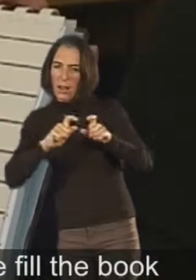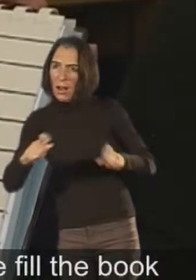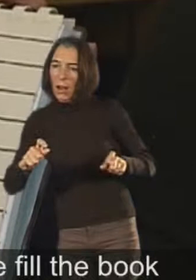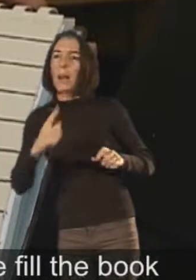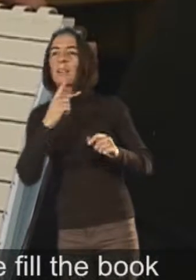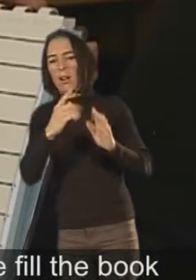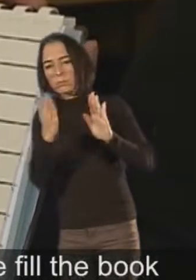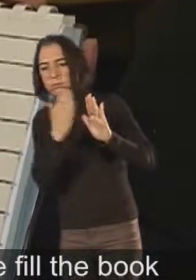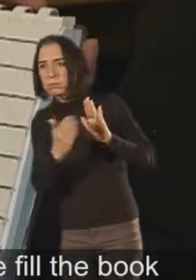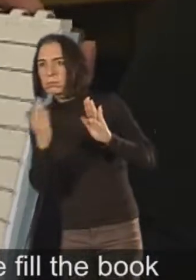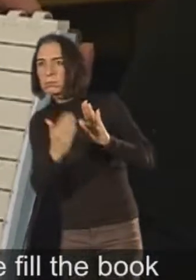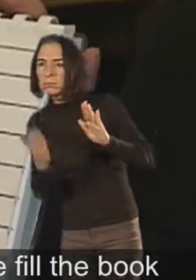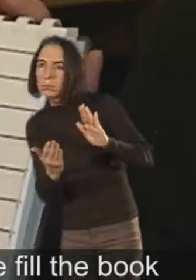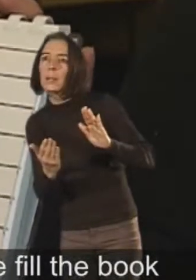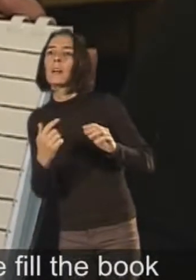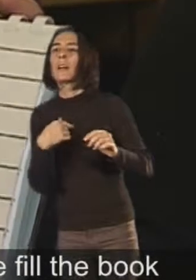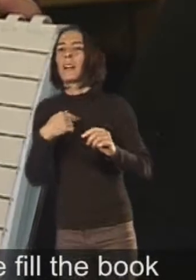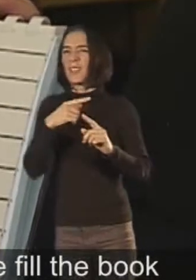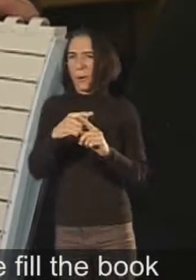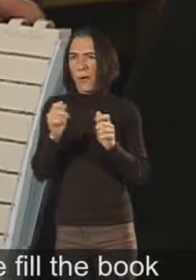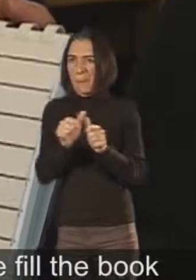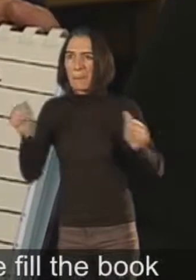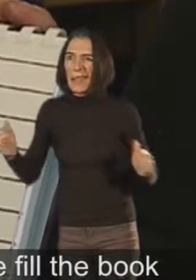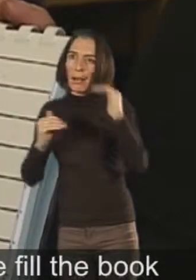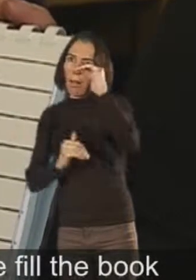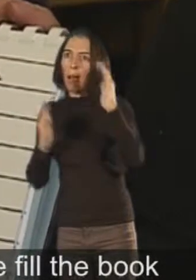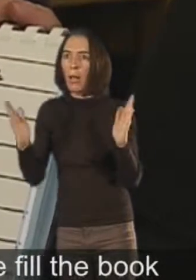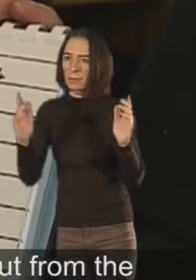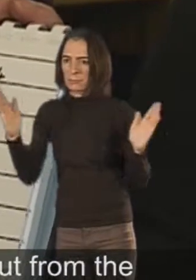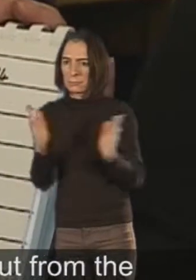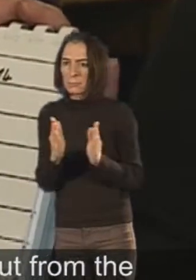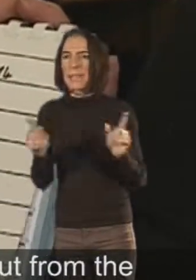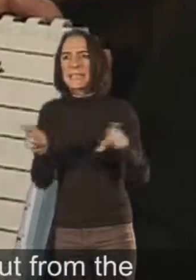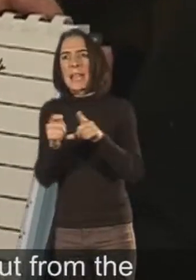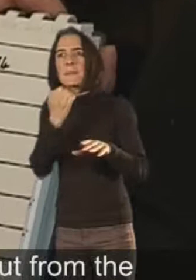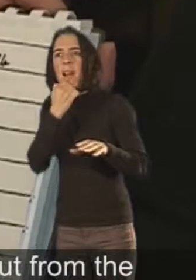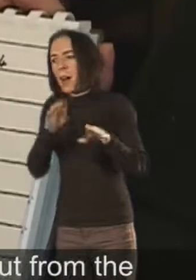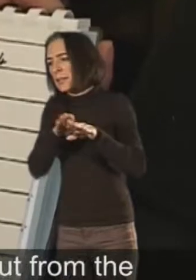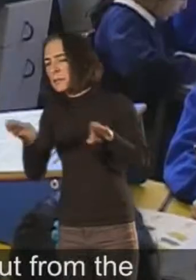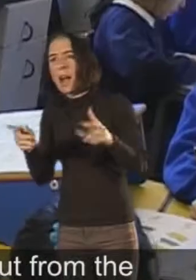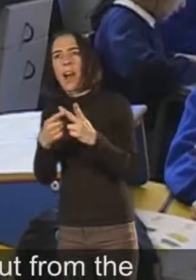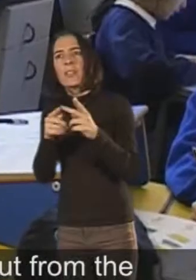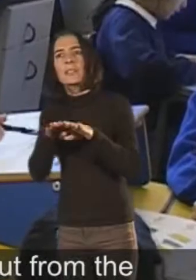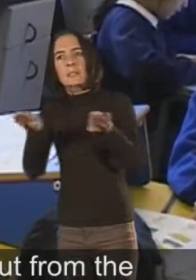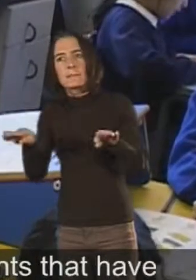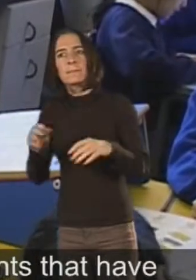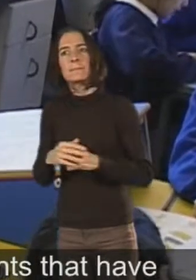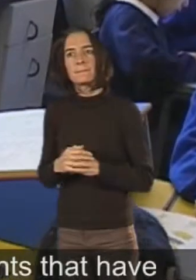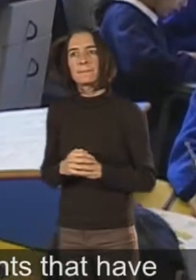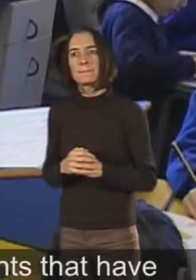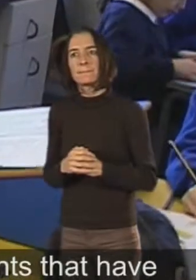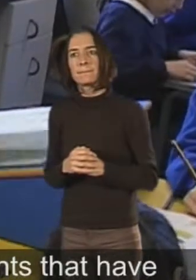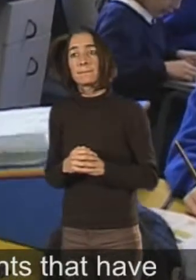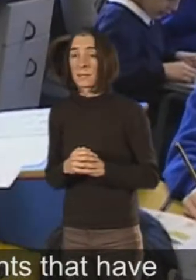we fill the book up as it goes in rather than having a big book there already, so it doesn't stand out from the other children's books. There's